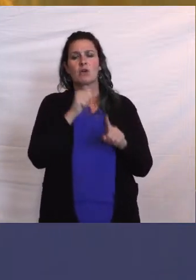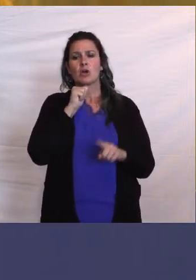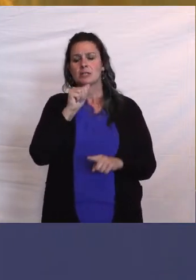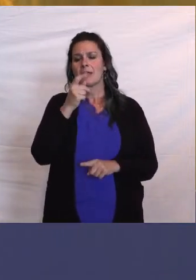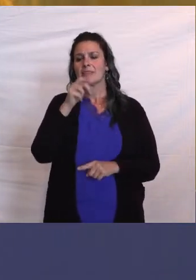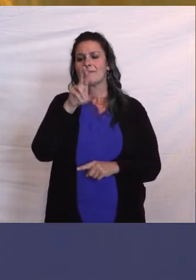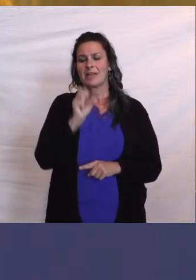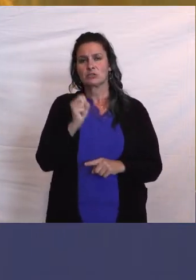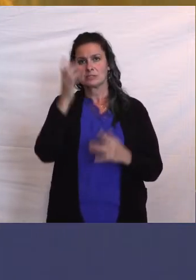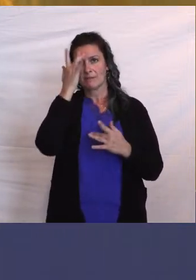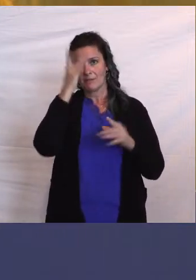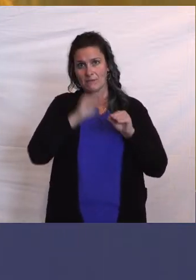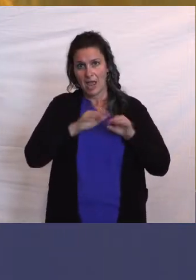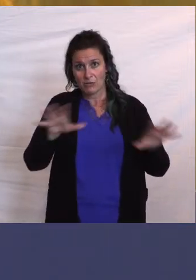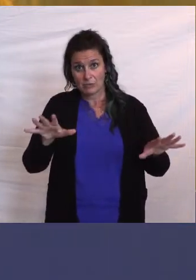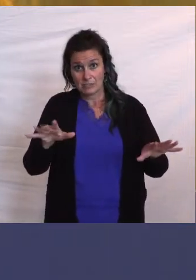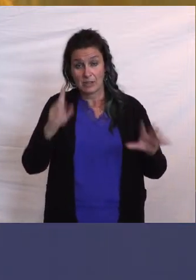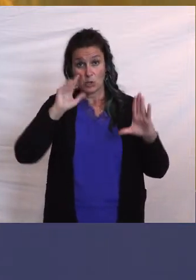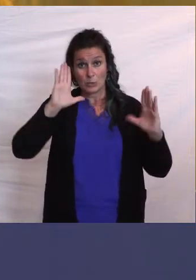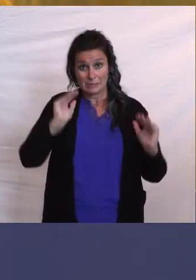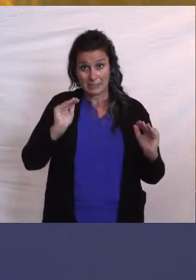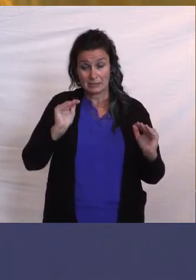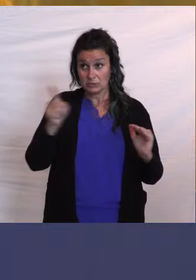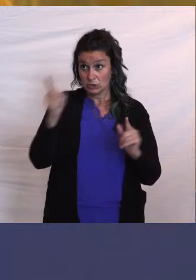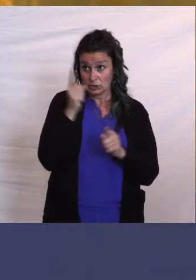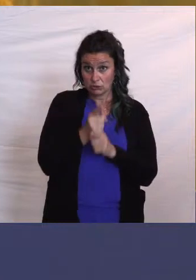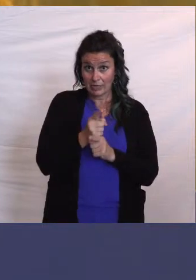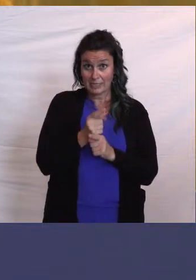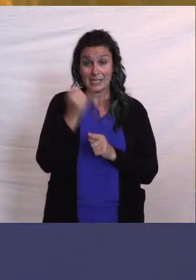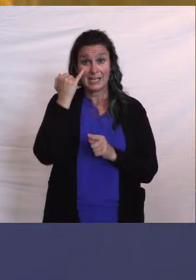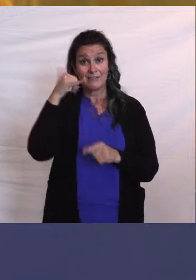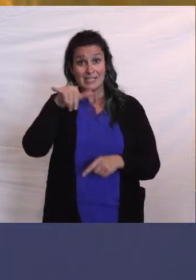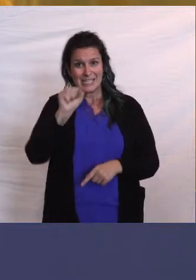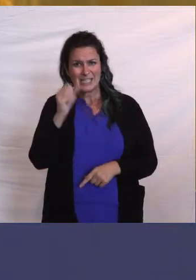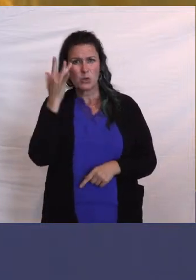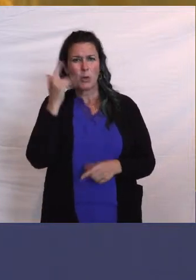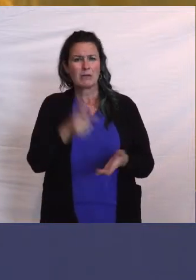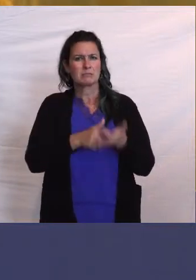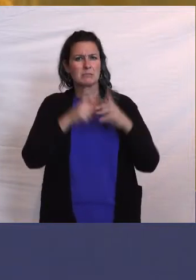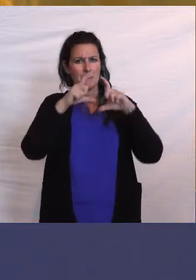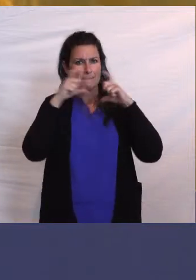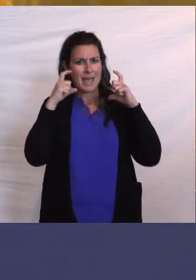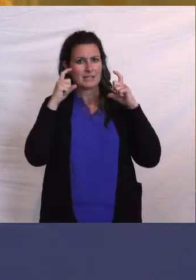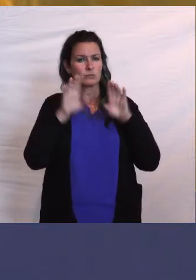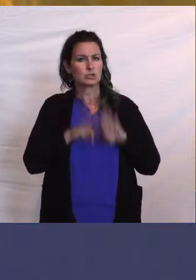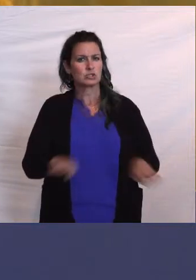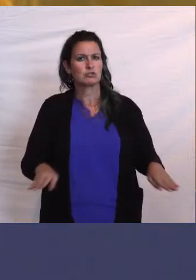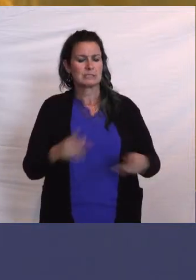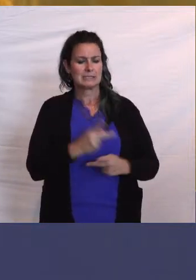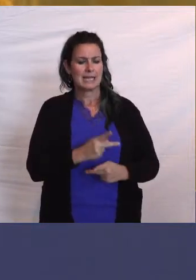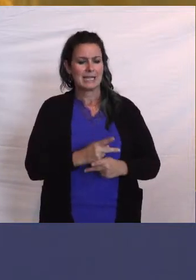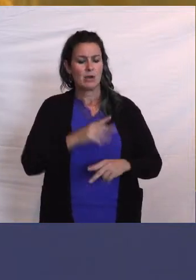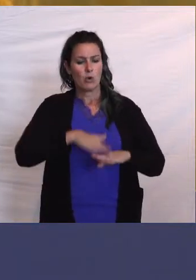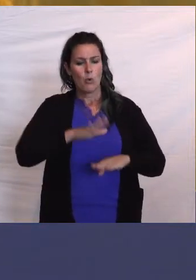you expected. Is she correct? And if so, why the masking order for children in daycare over the age of